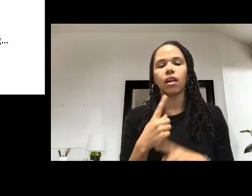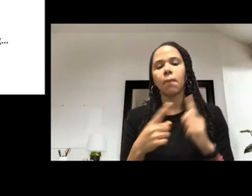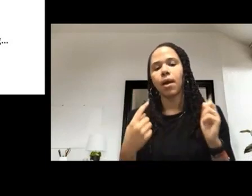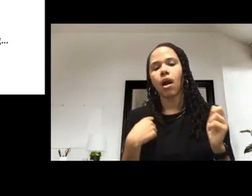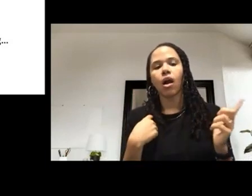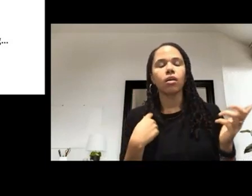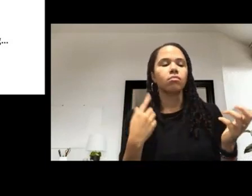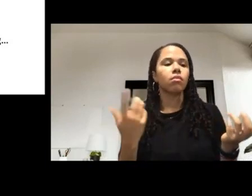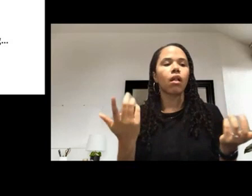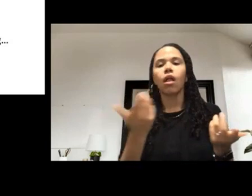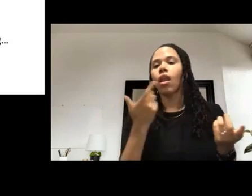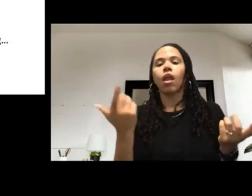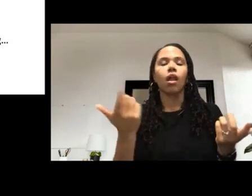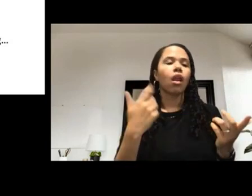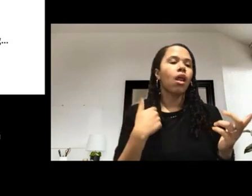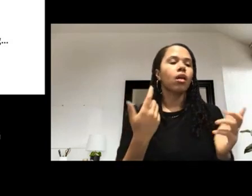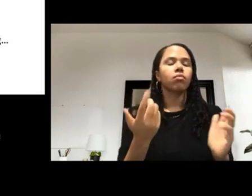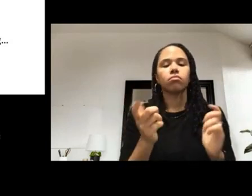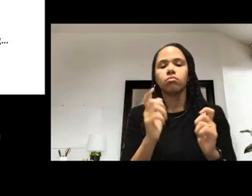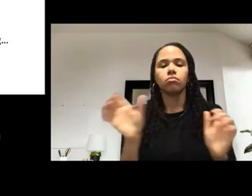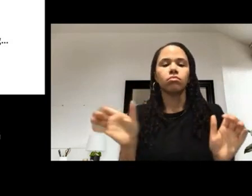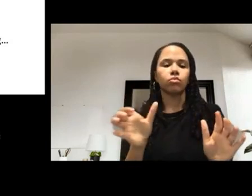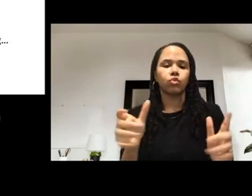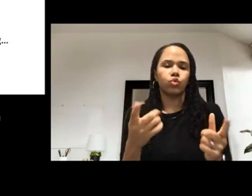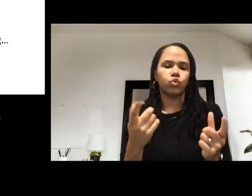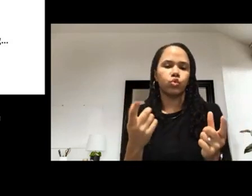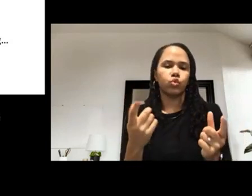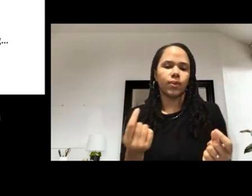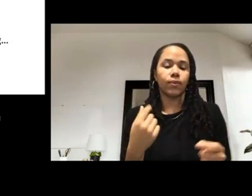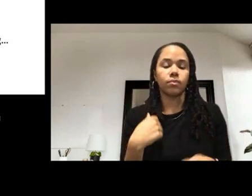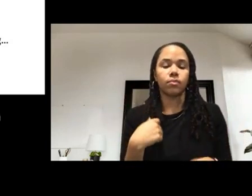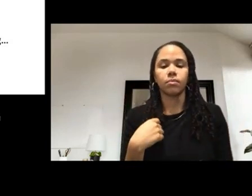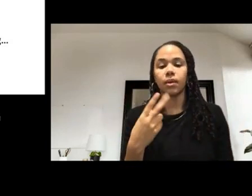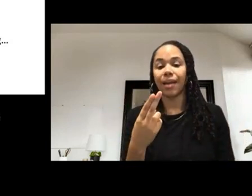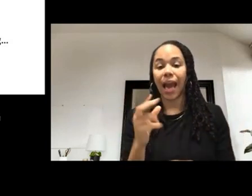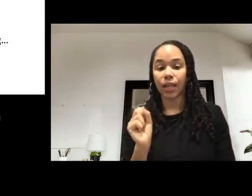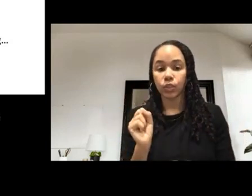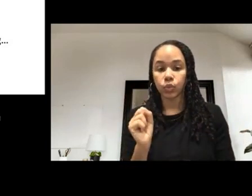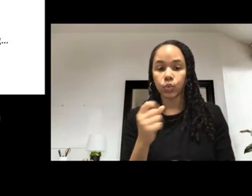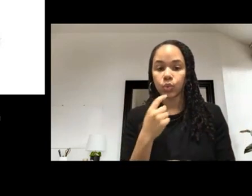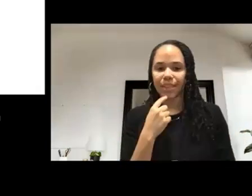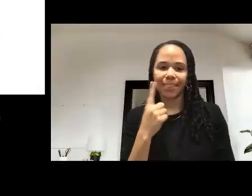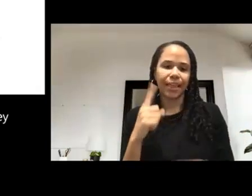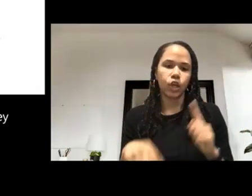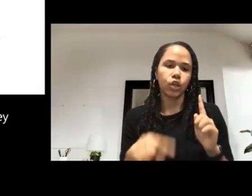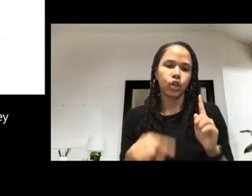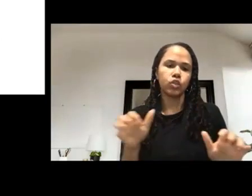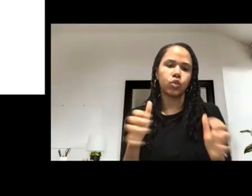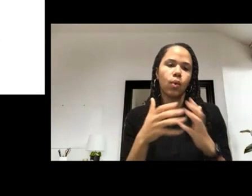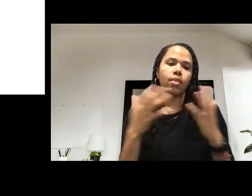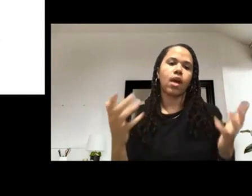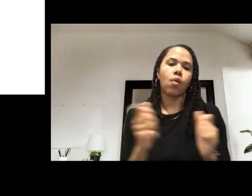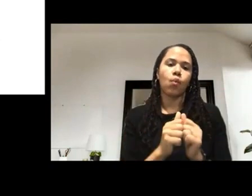spring their high school didn't really do much with online courses, the high schools that they were at.